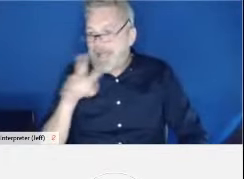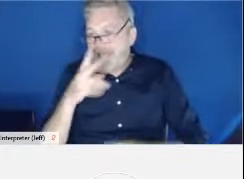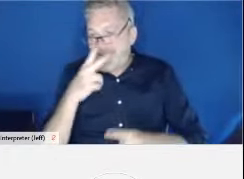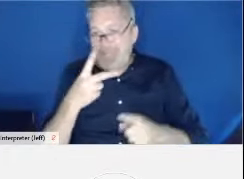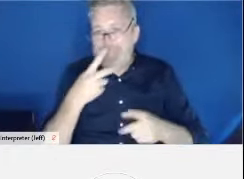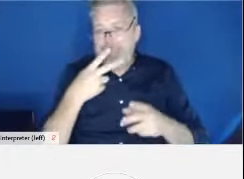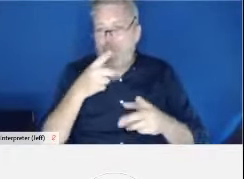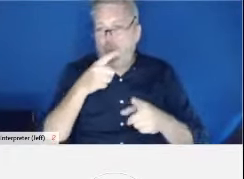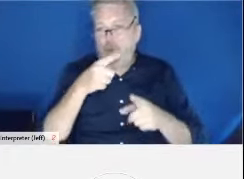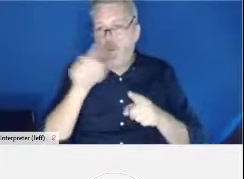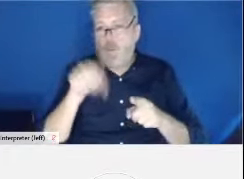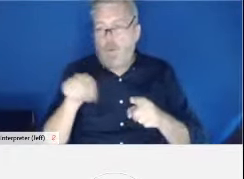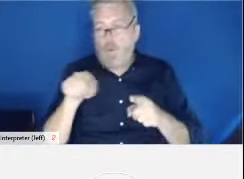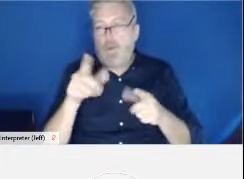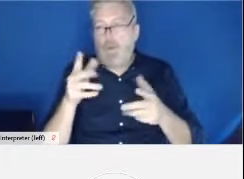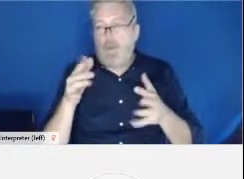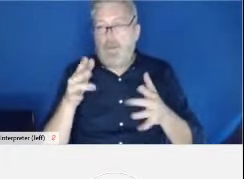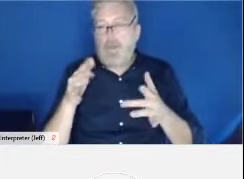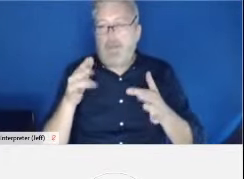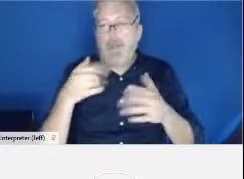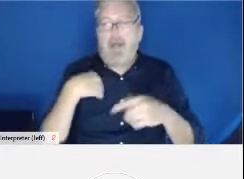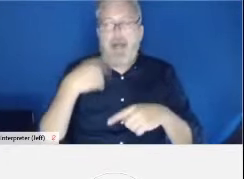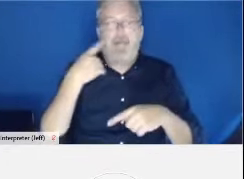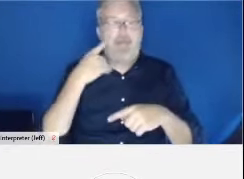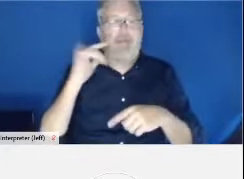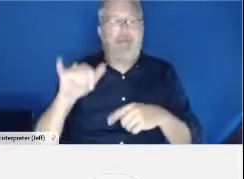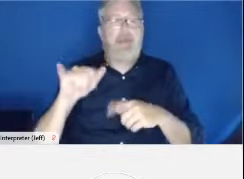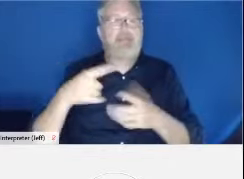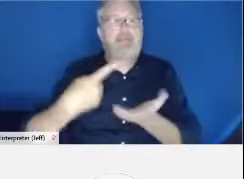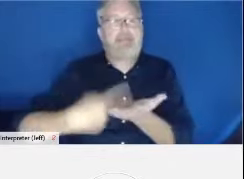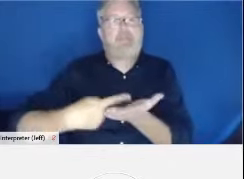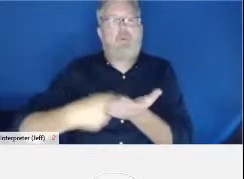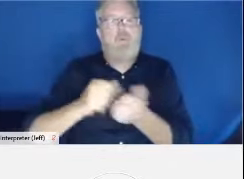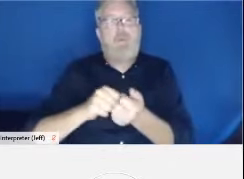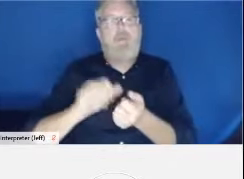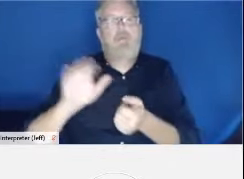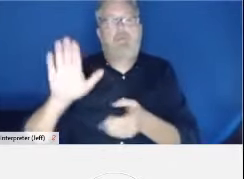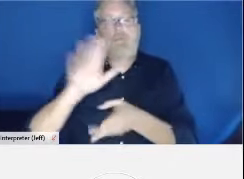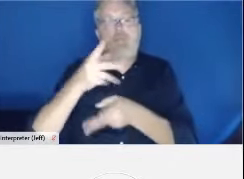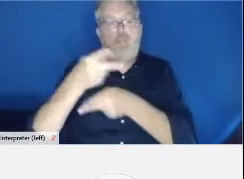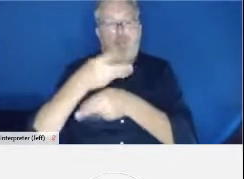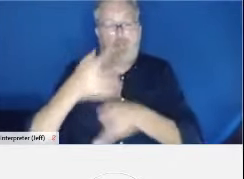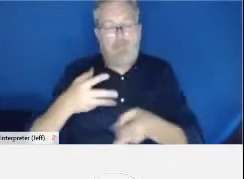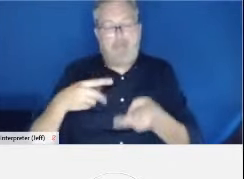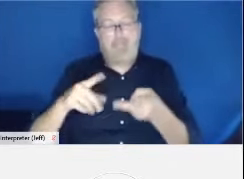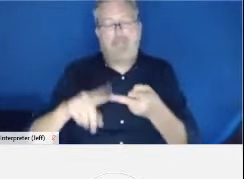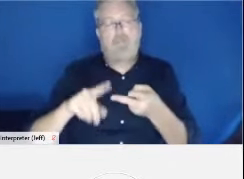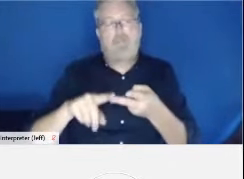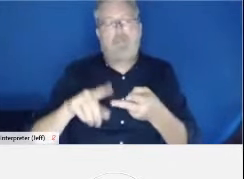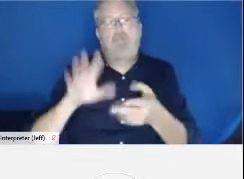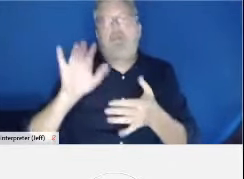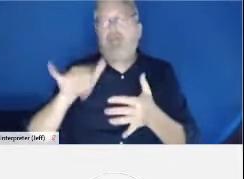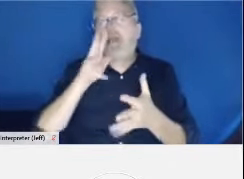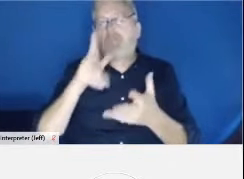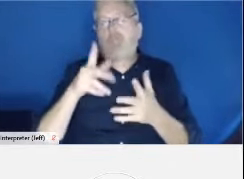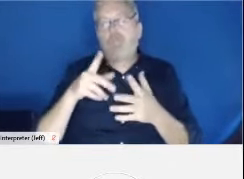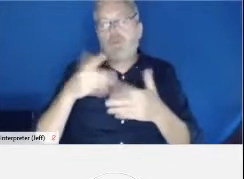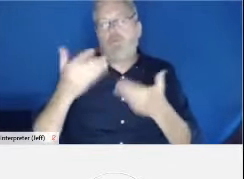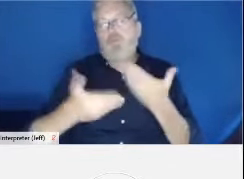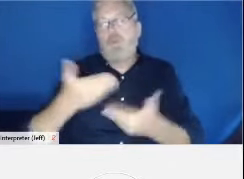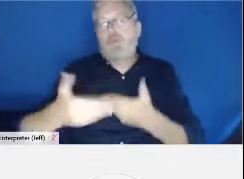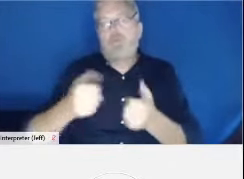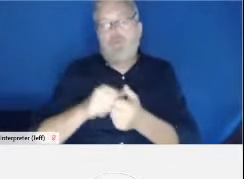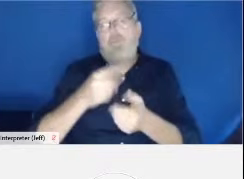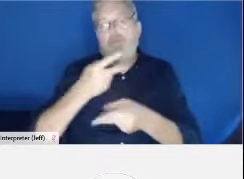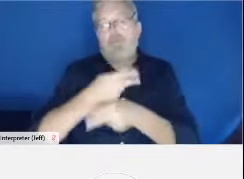everybody right now. But I think it really is a conversation with the supervisor, and that's how you would proceed,